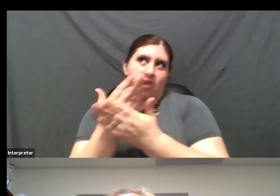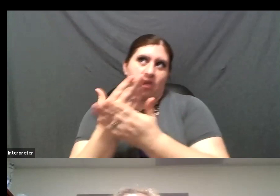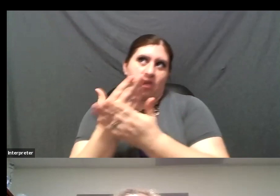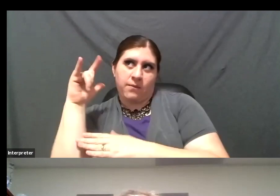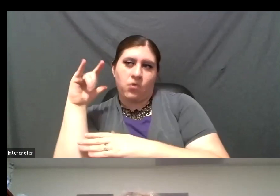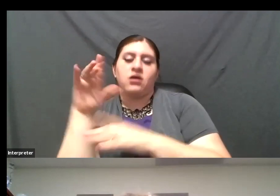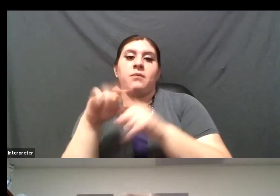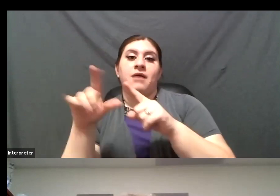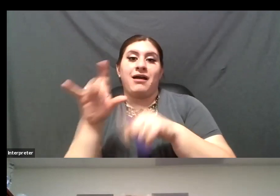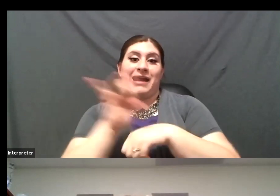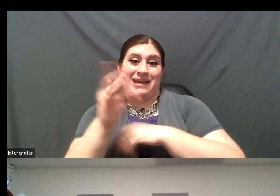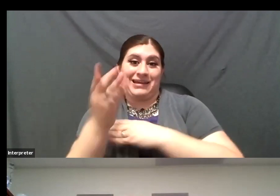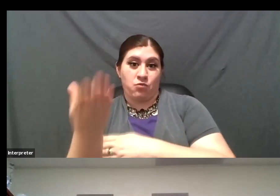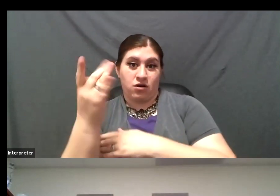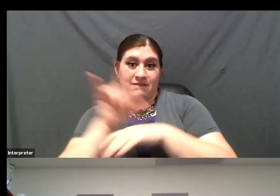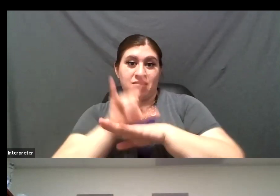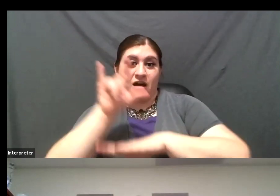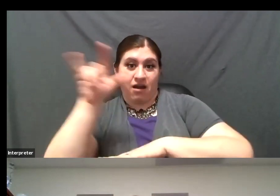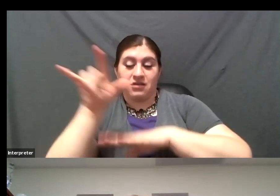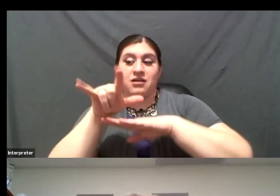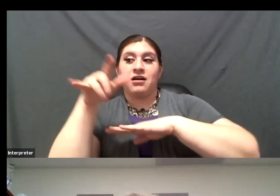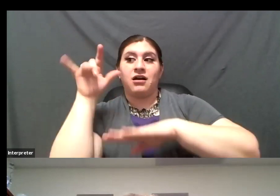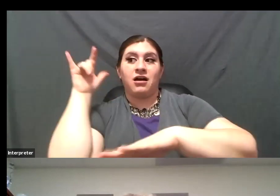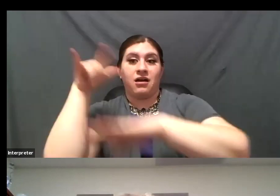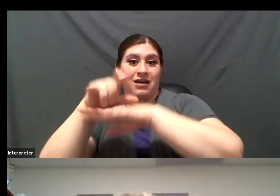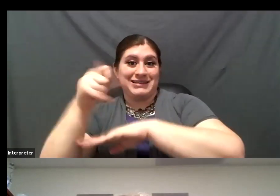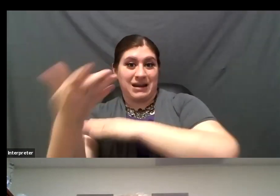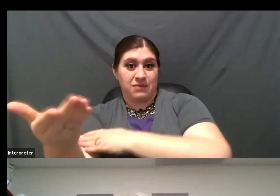8:30 in the morning flight. You're there by 10 o'clock in the morning,